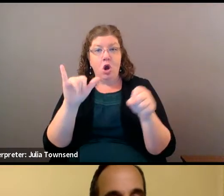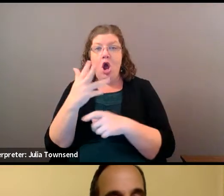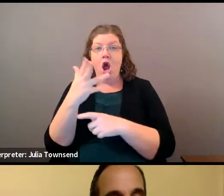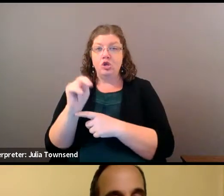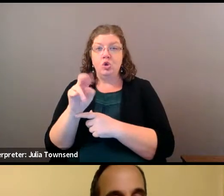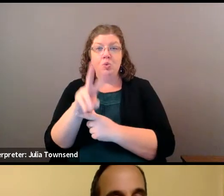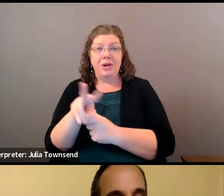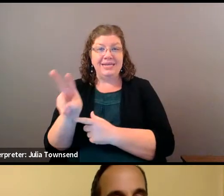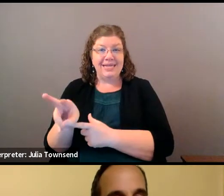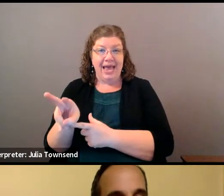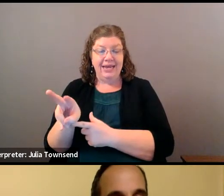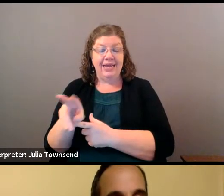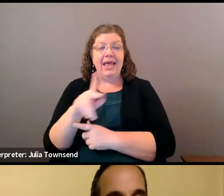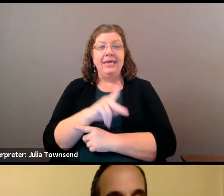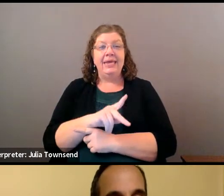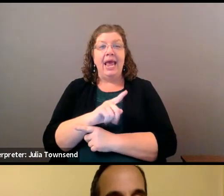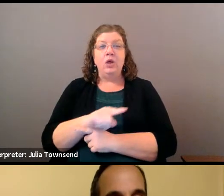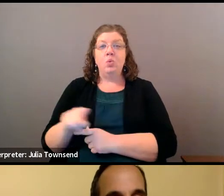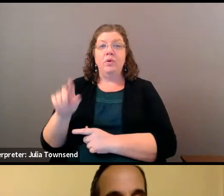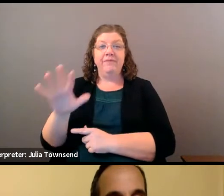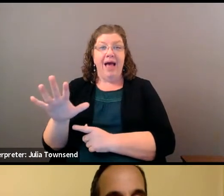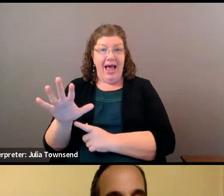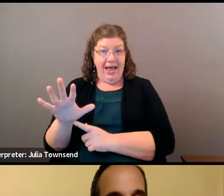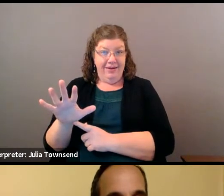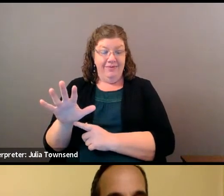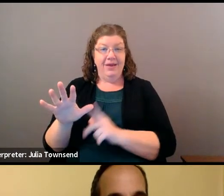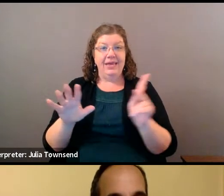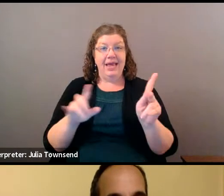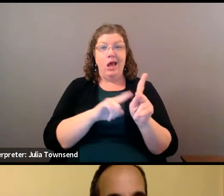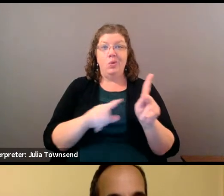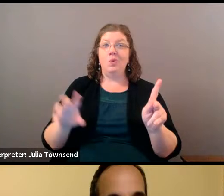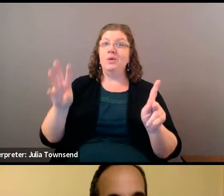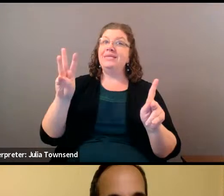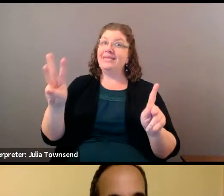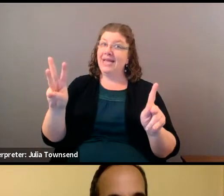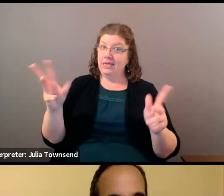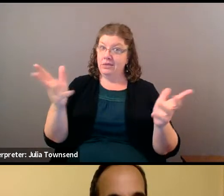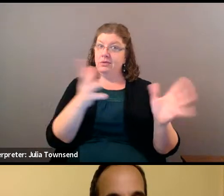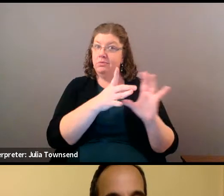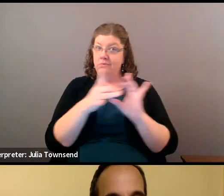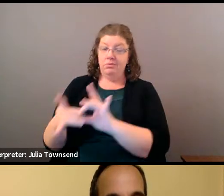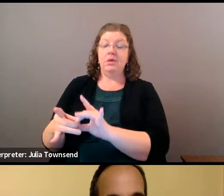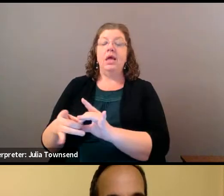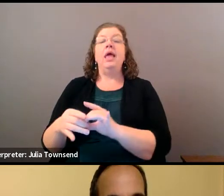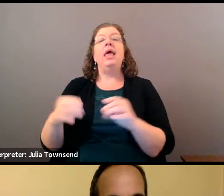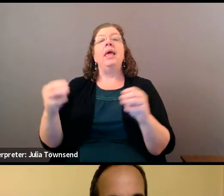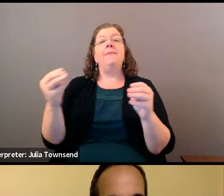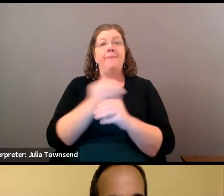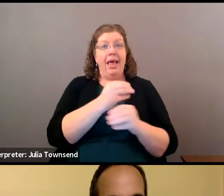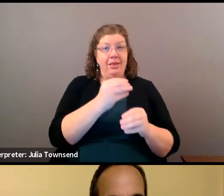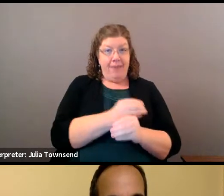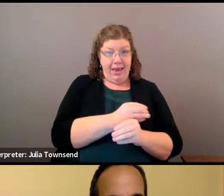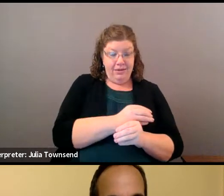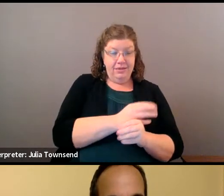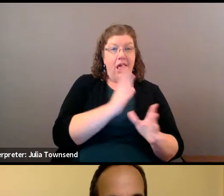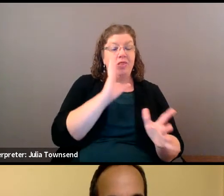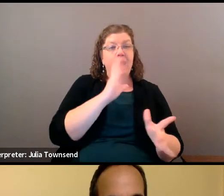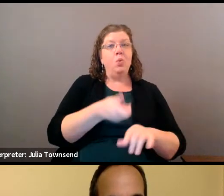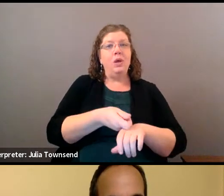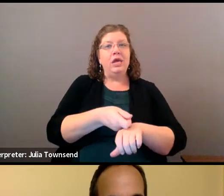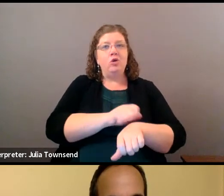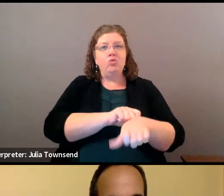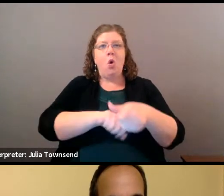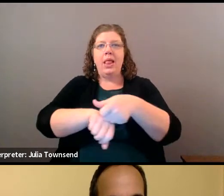22nd, K-5, so that will be K through 6 coherent in mathematics, and then we can roll up our sleeves and get